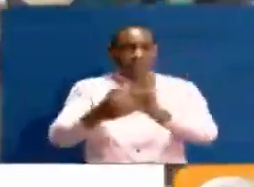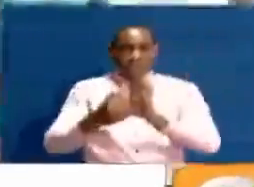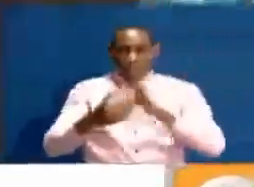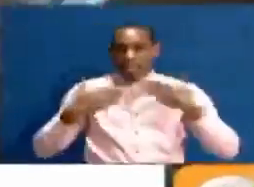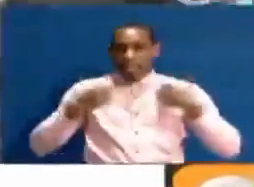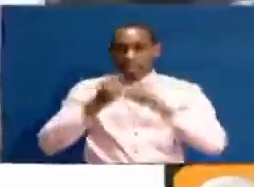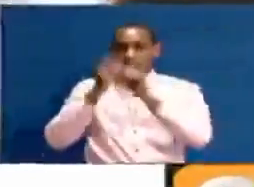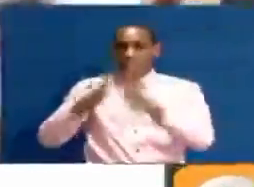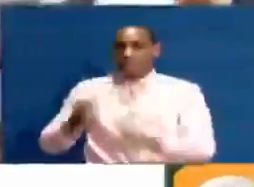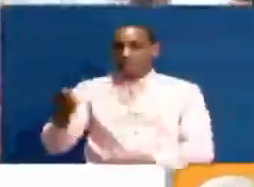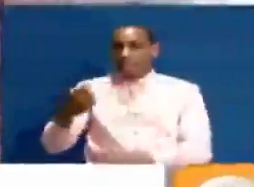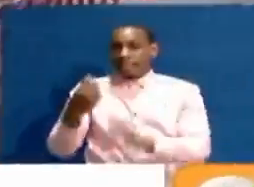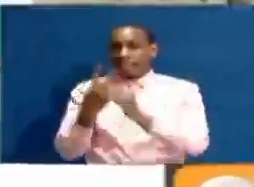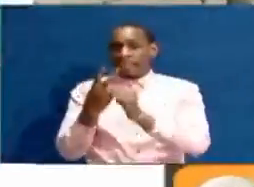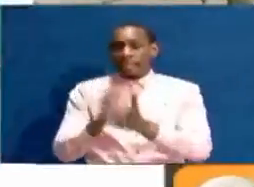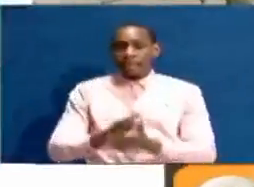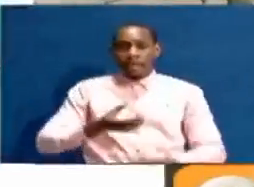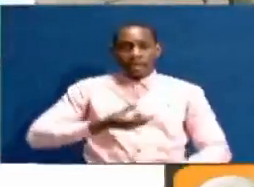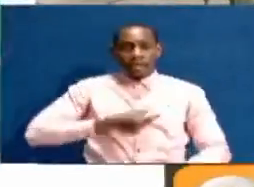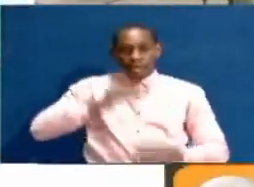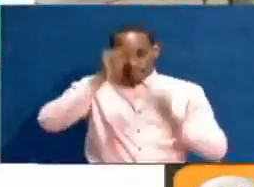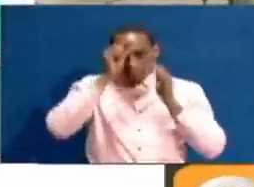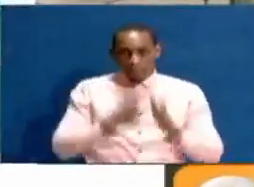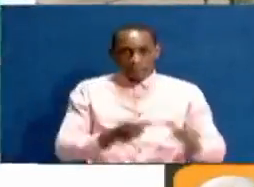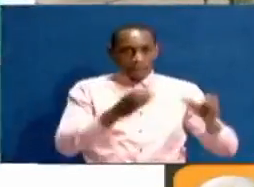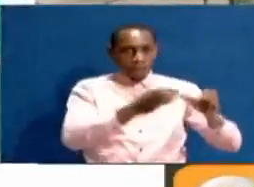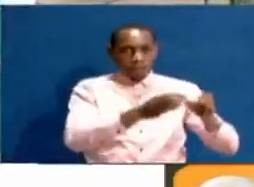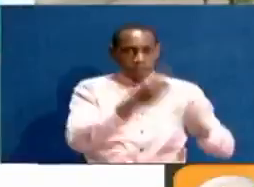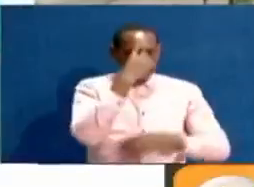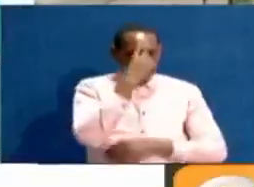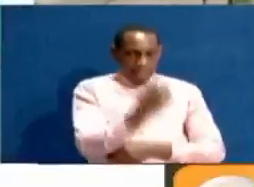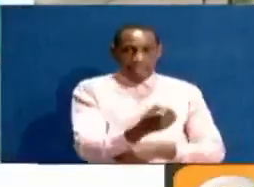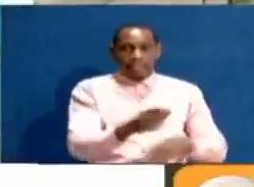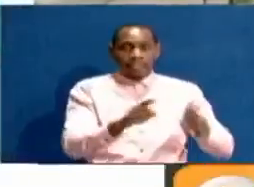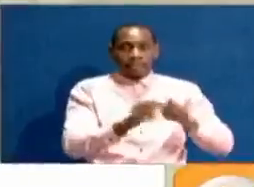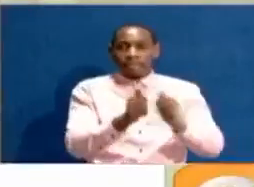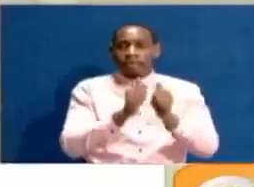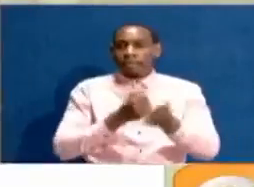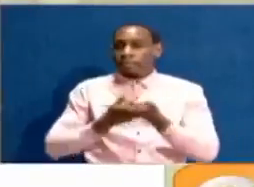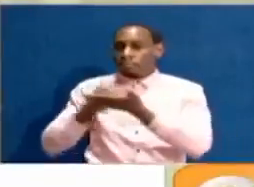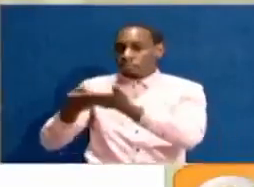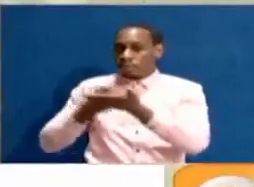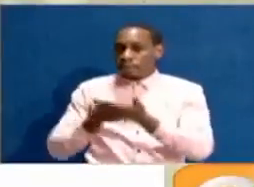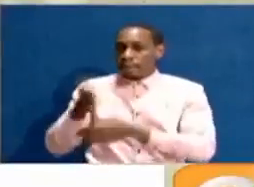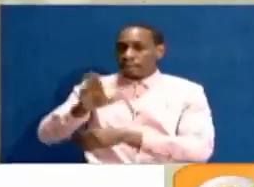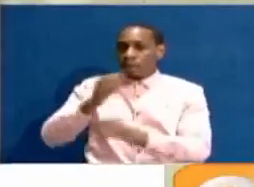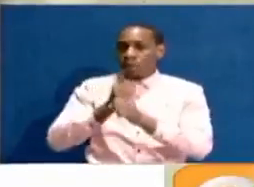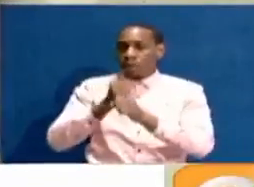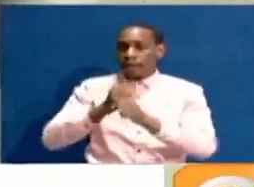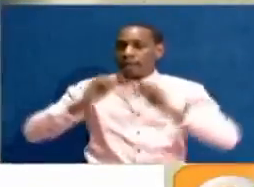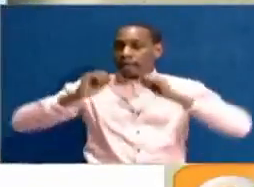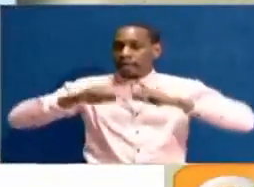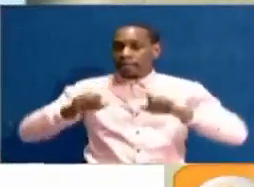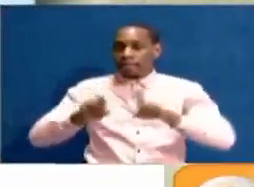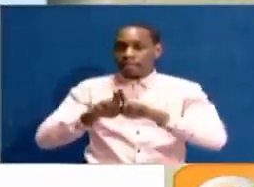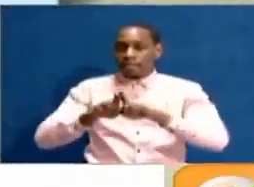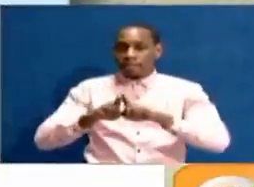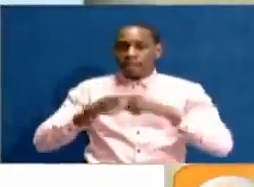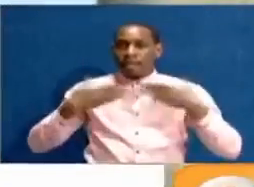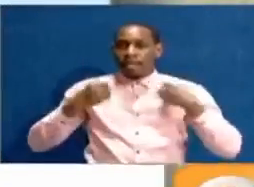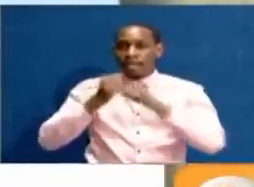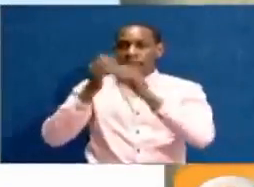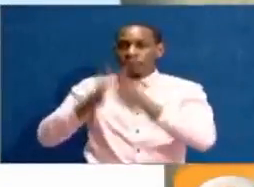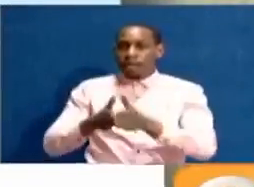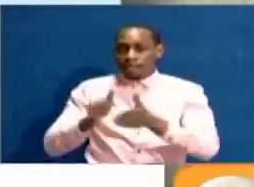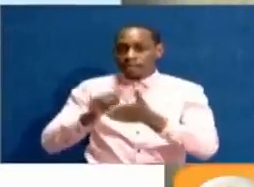health workers in December. Council of Governors have played the hardball and declined a negotiated return to work formula and asked health